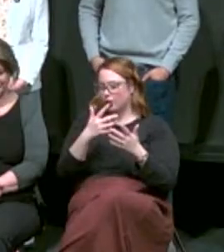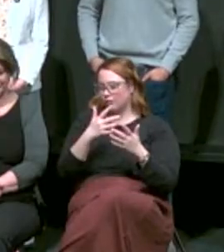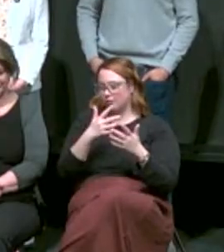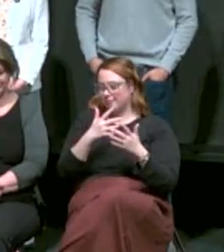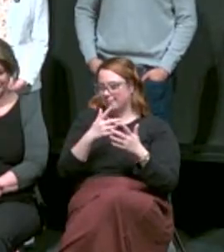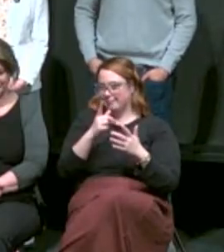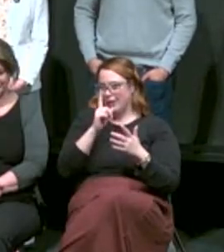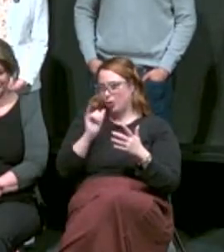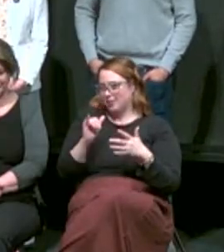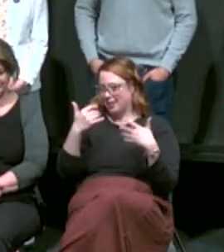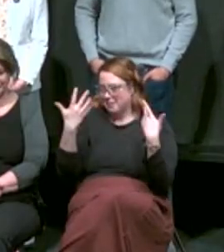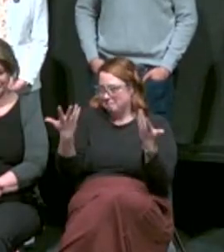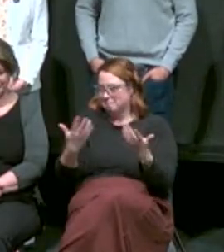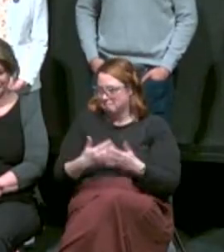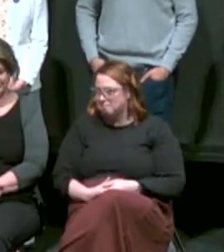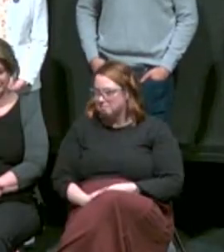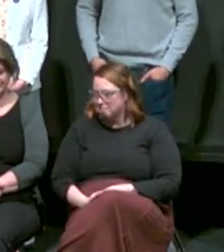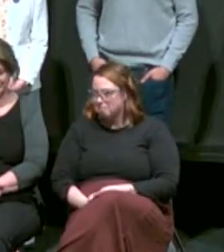remain.